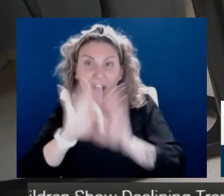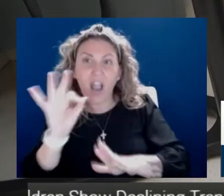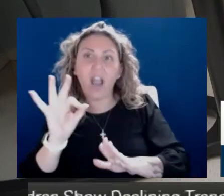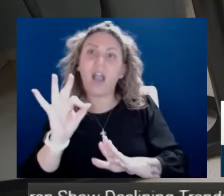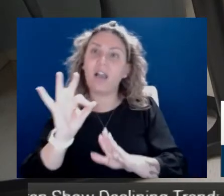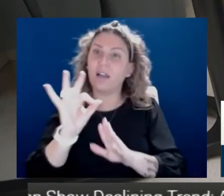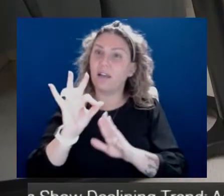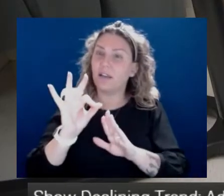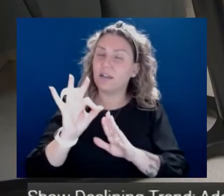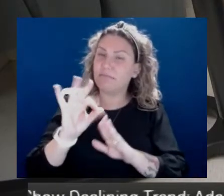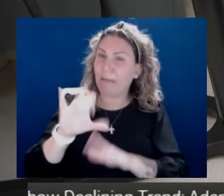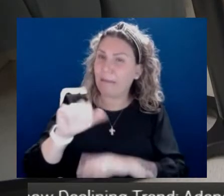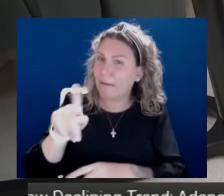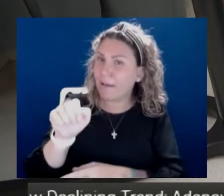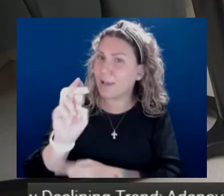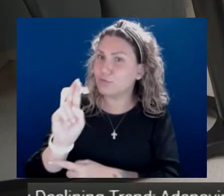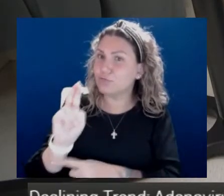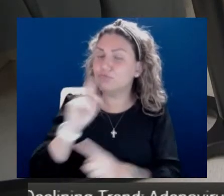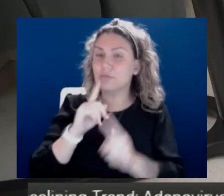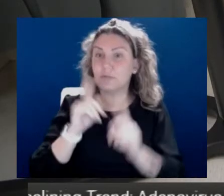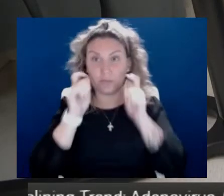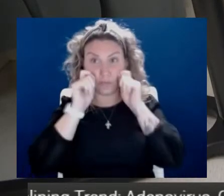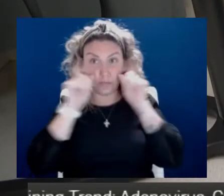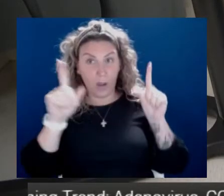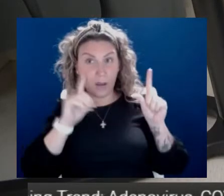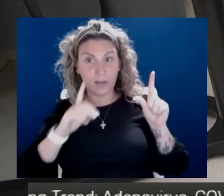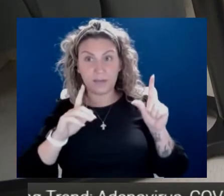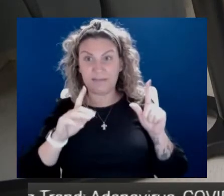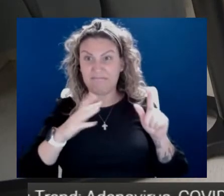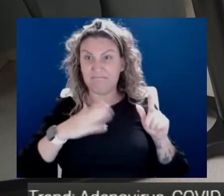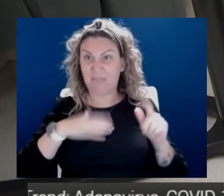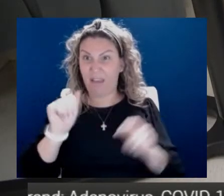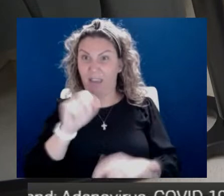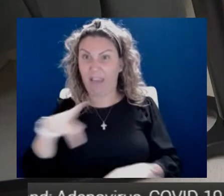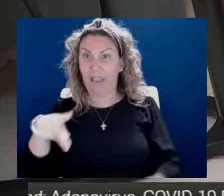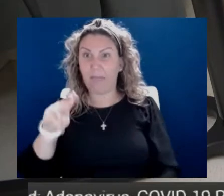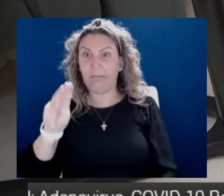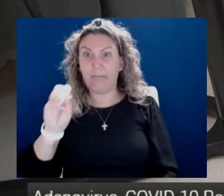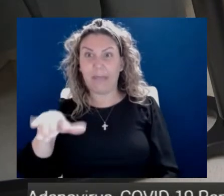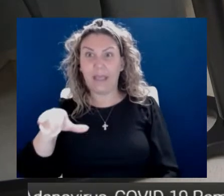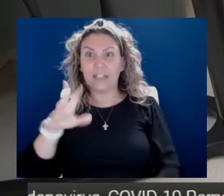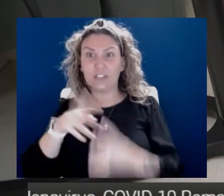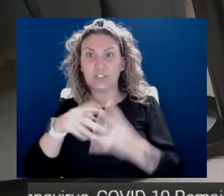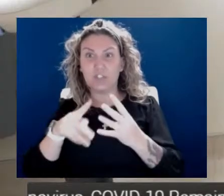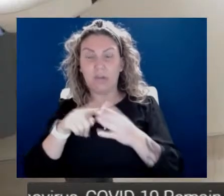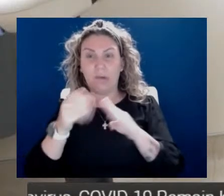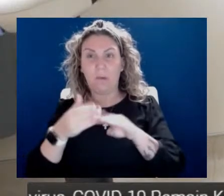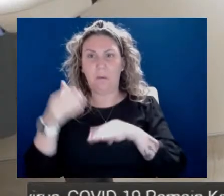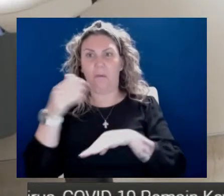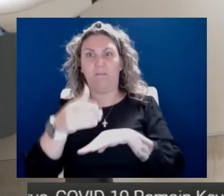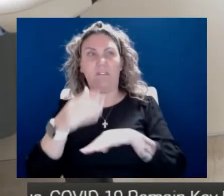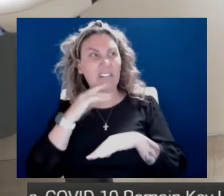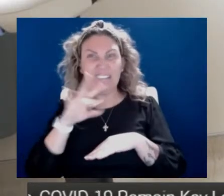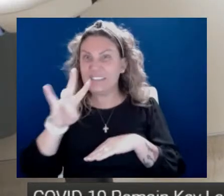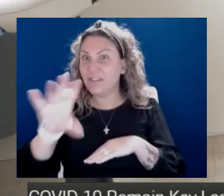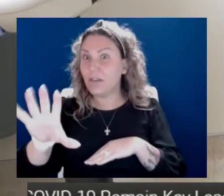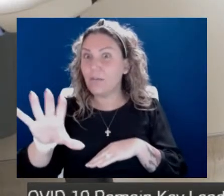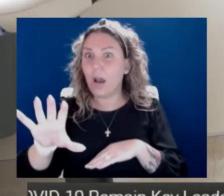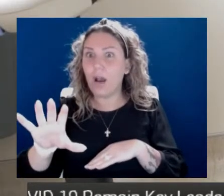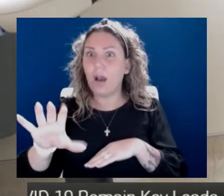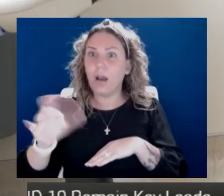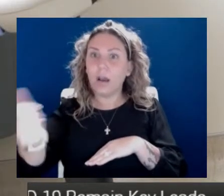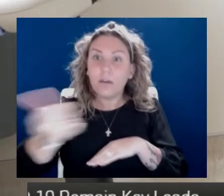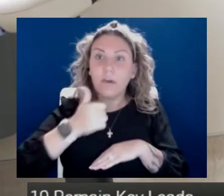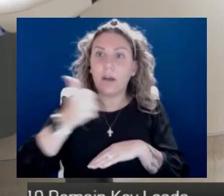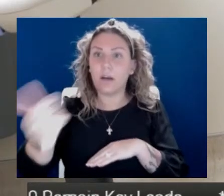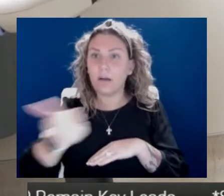I was surprised to look at my chart the other day and realize that I'd made over 75 trips, and it